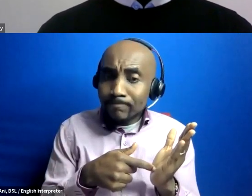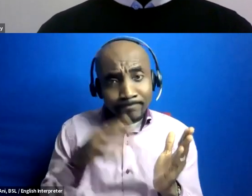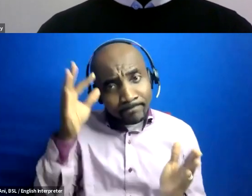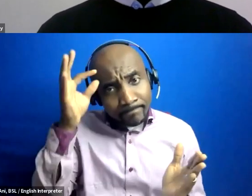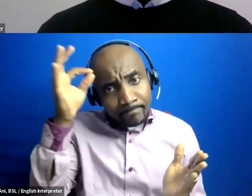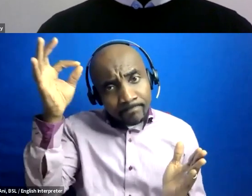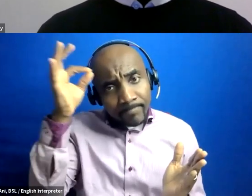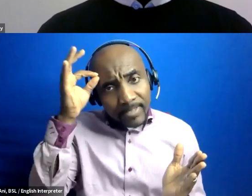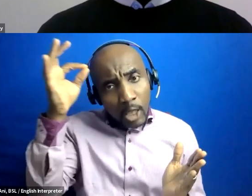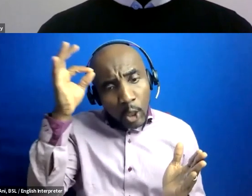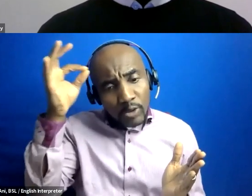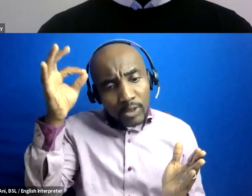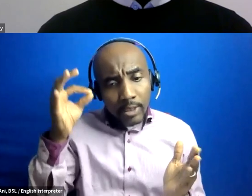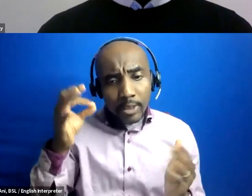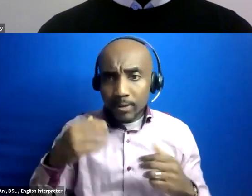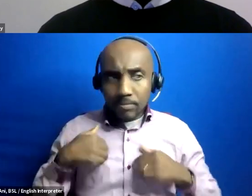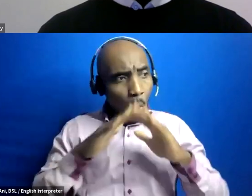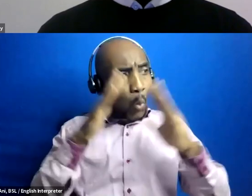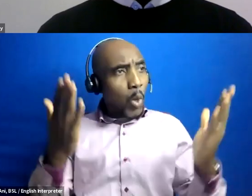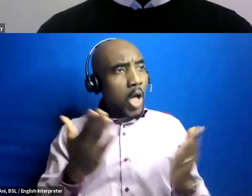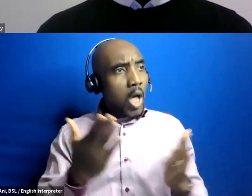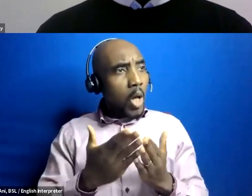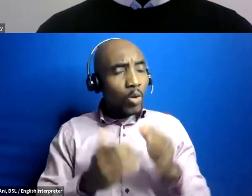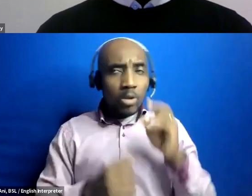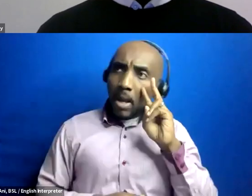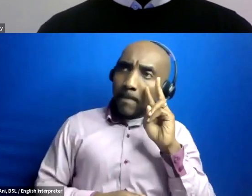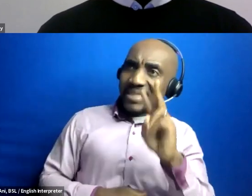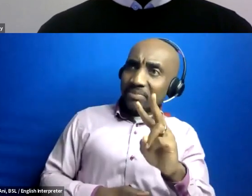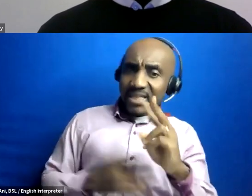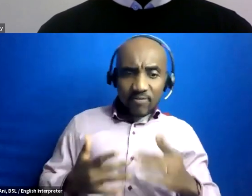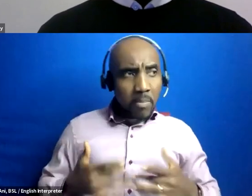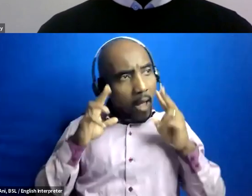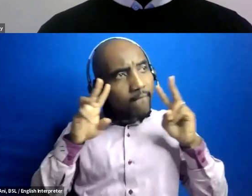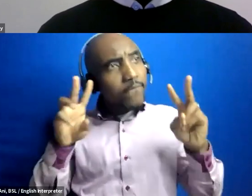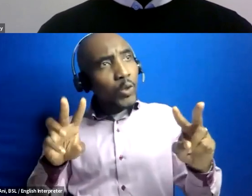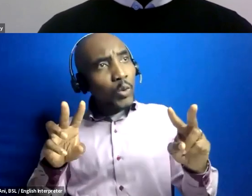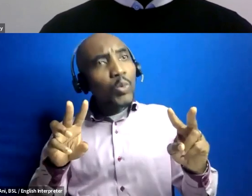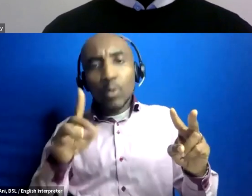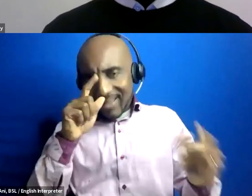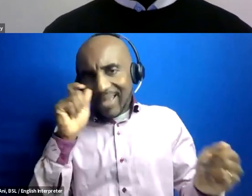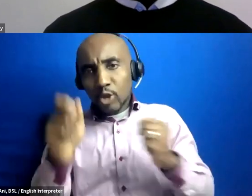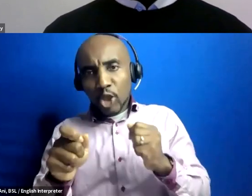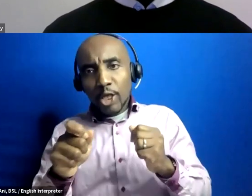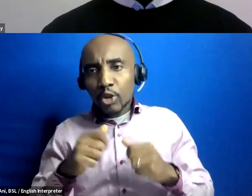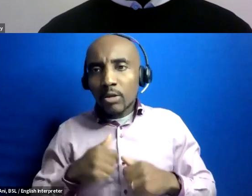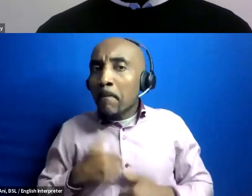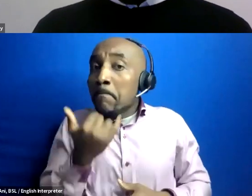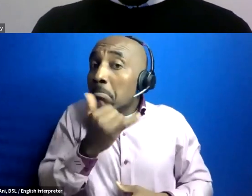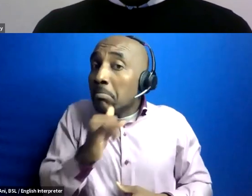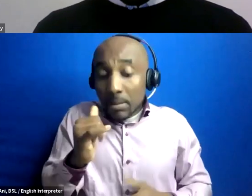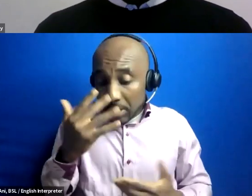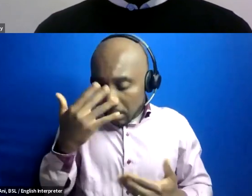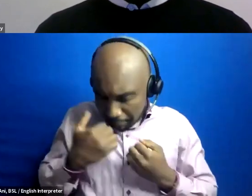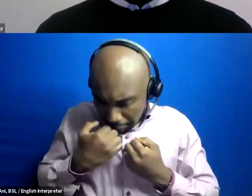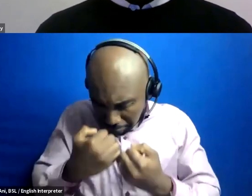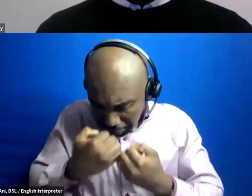you view the world. It may change your perspective. And I think perhaps unbeknownst to me,